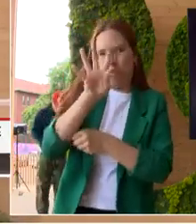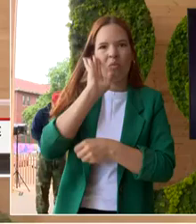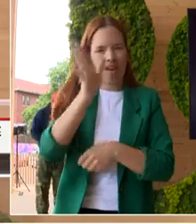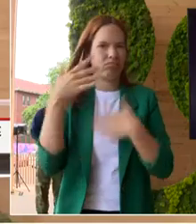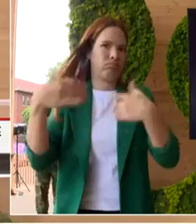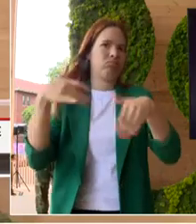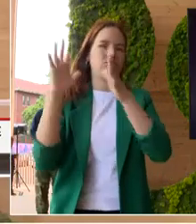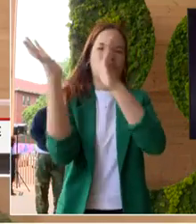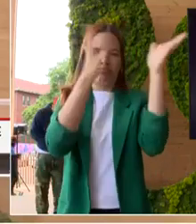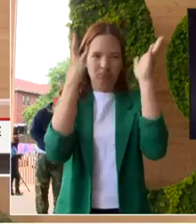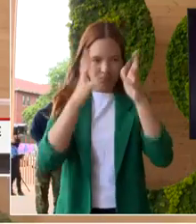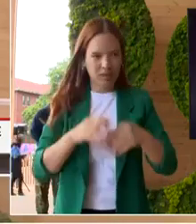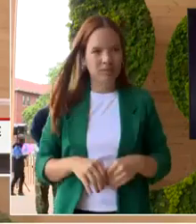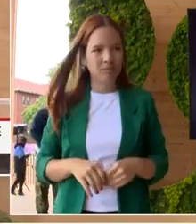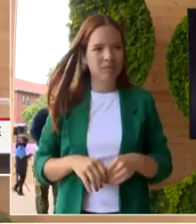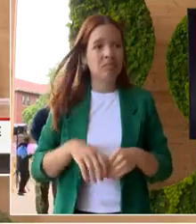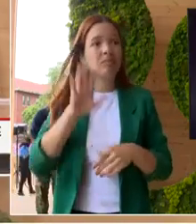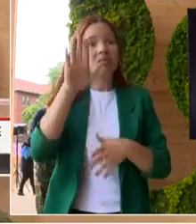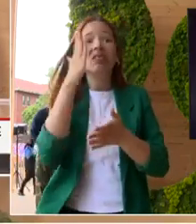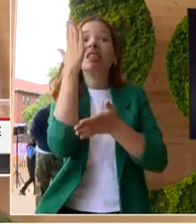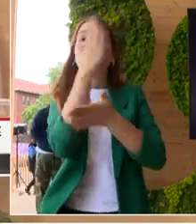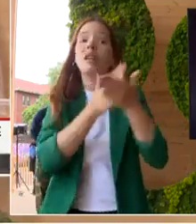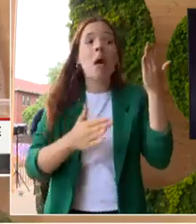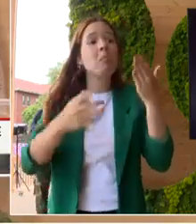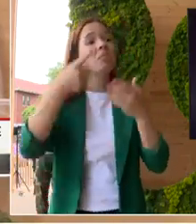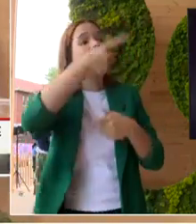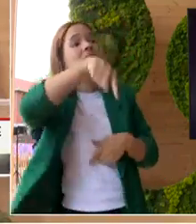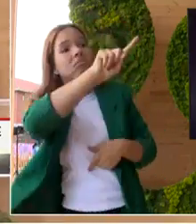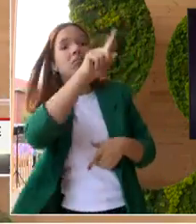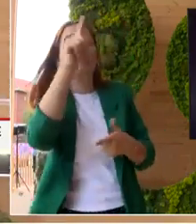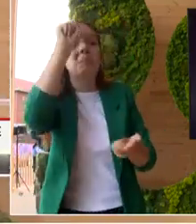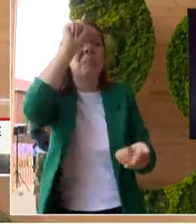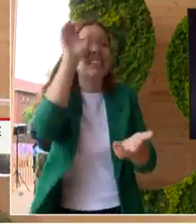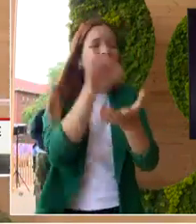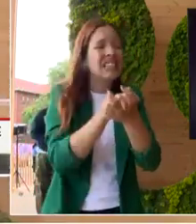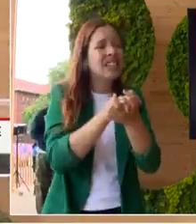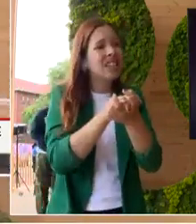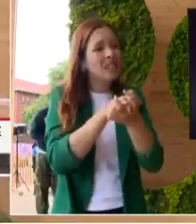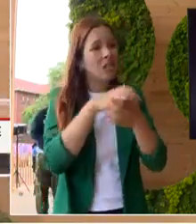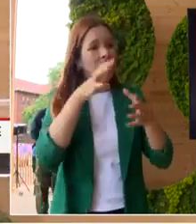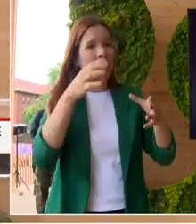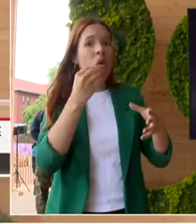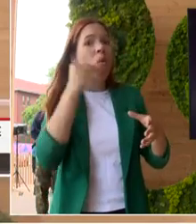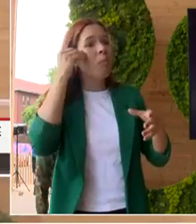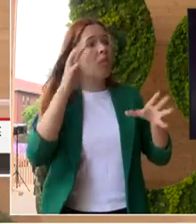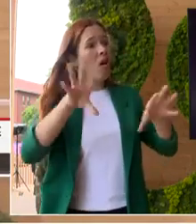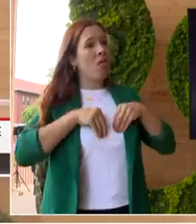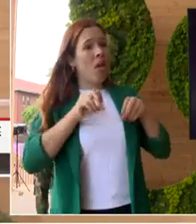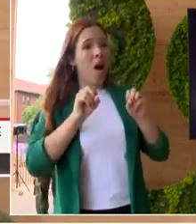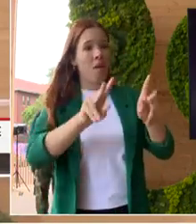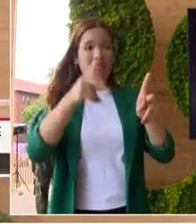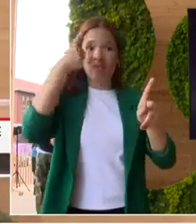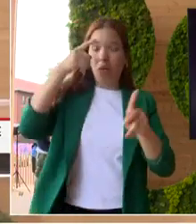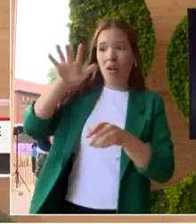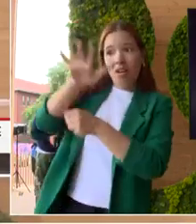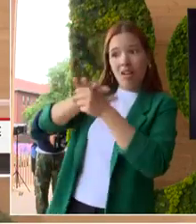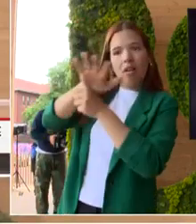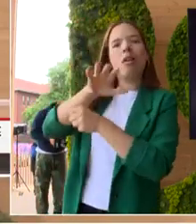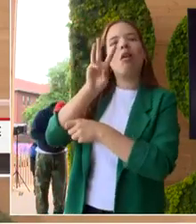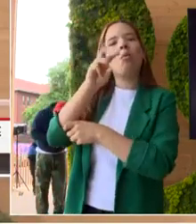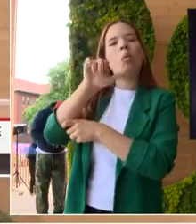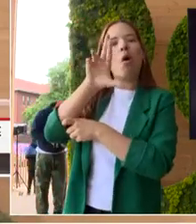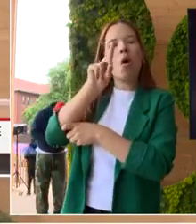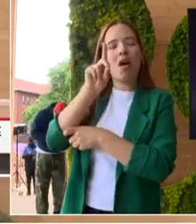Some people didn't think that we would have home ownership opportunities for Ward 8 residents, but when I